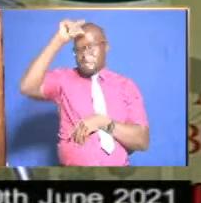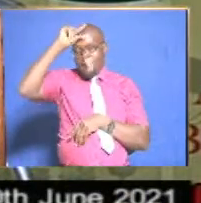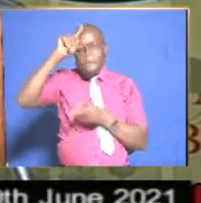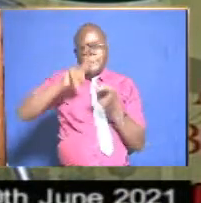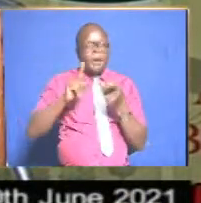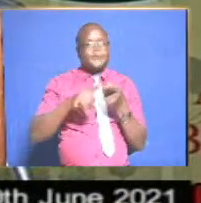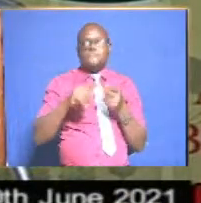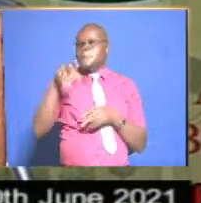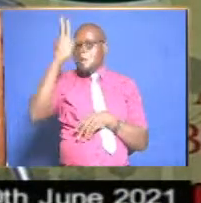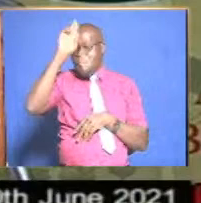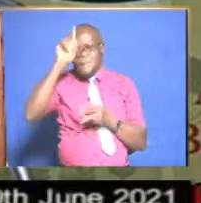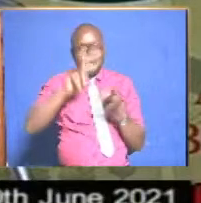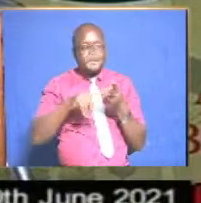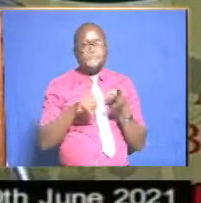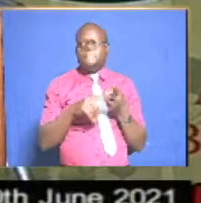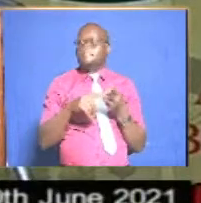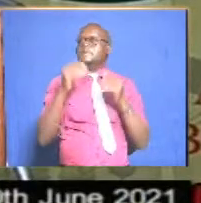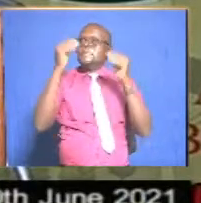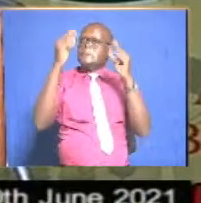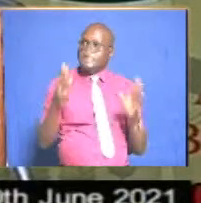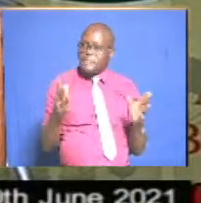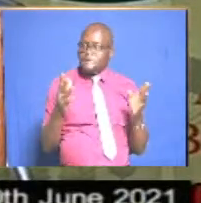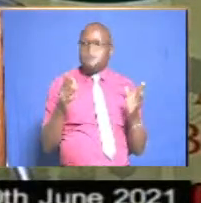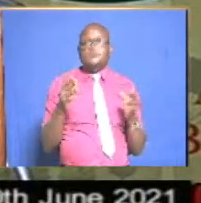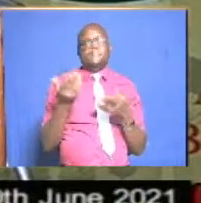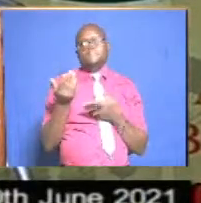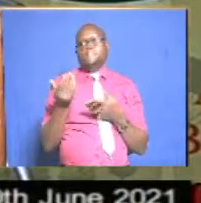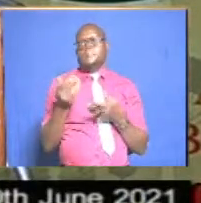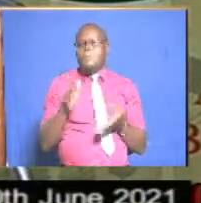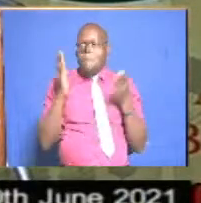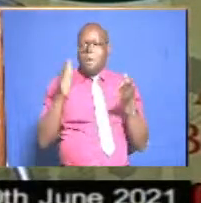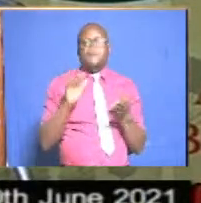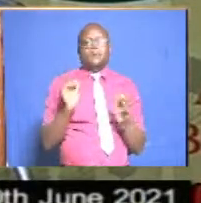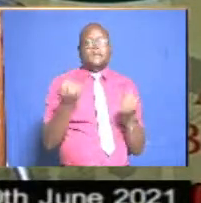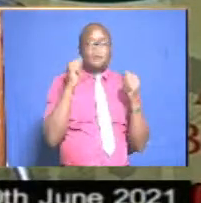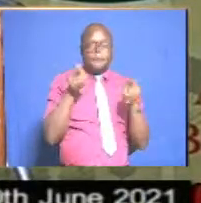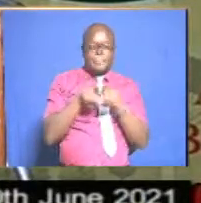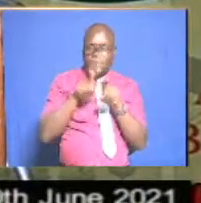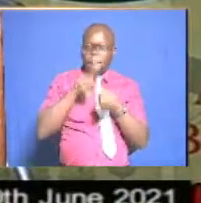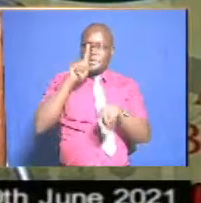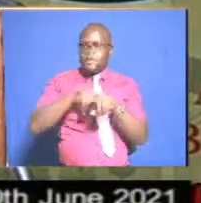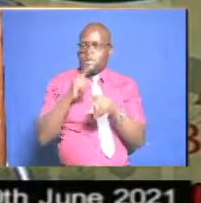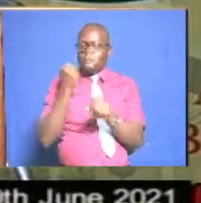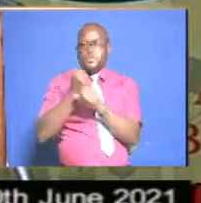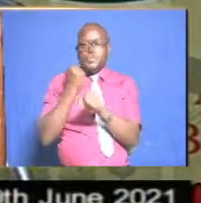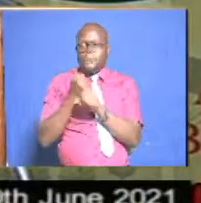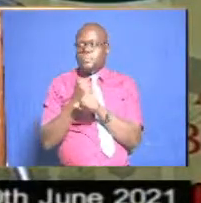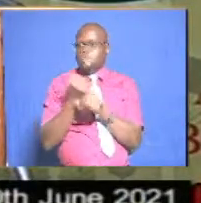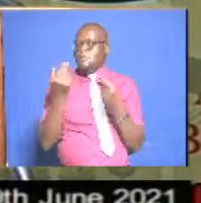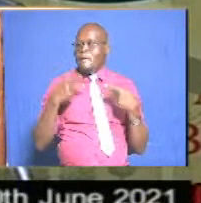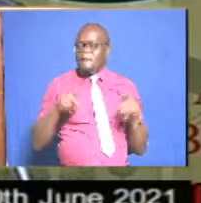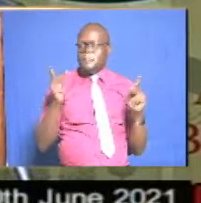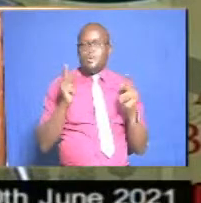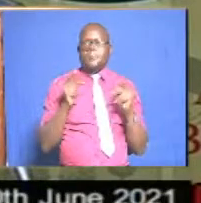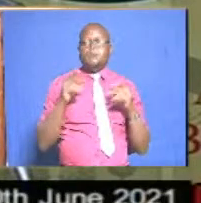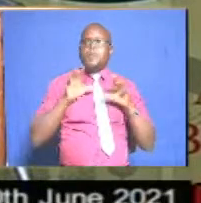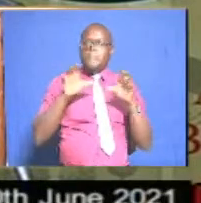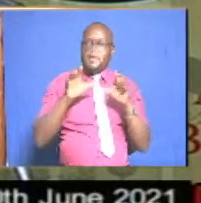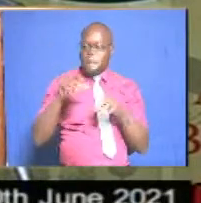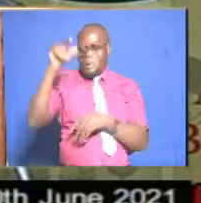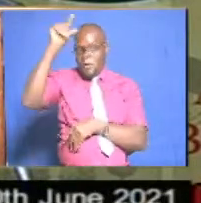forces has constrained growth of pension savings and also exerted fiscal pressure on